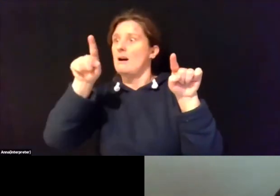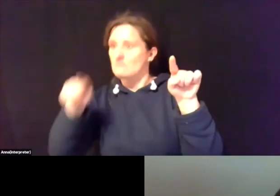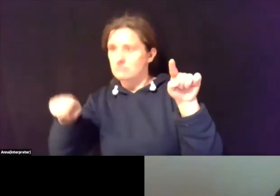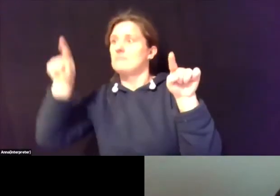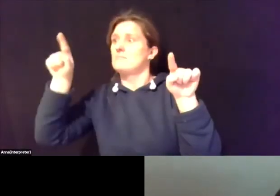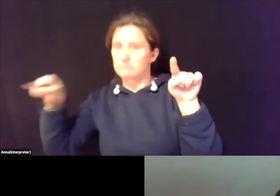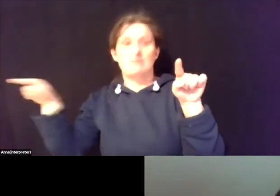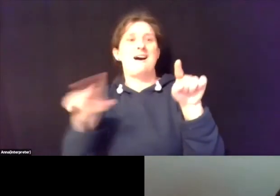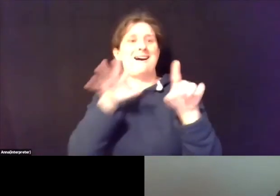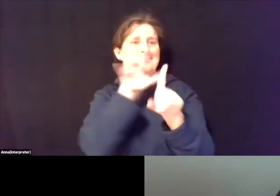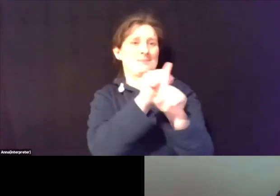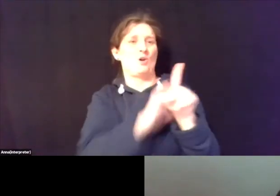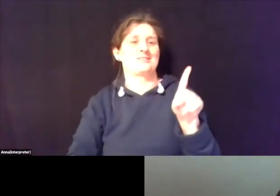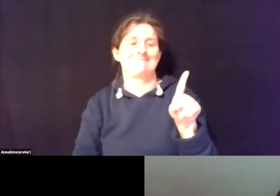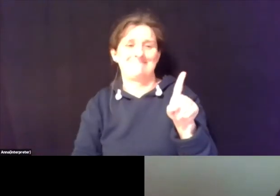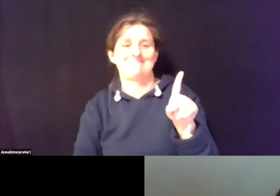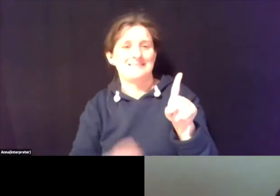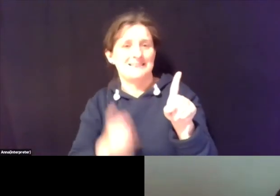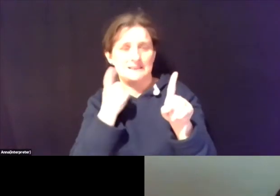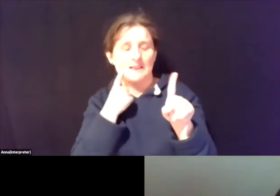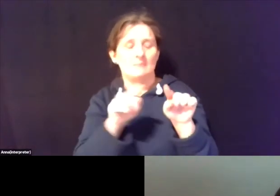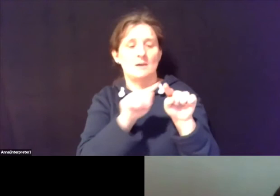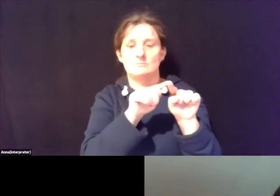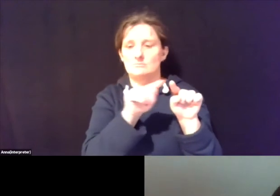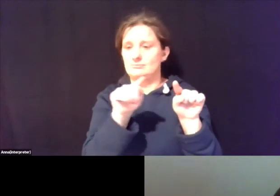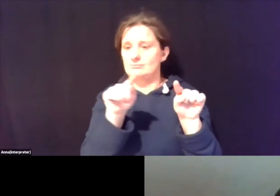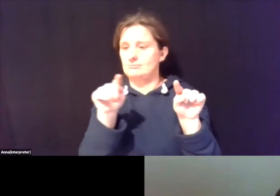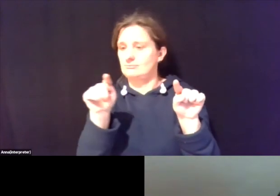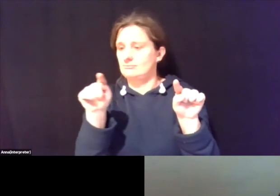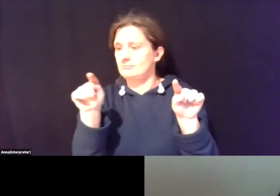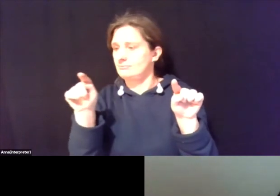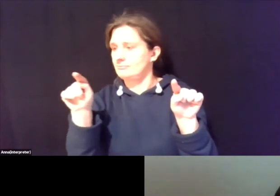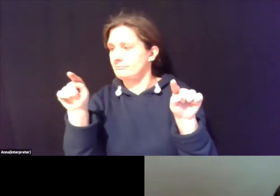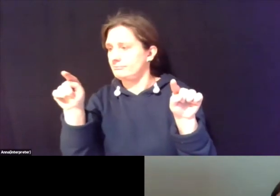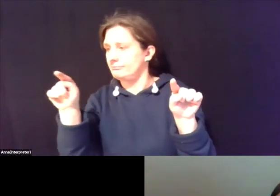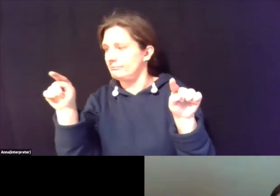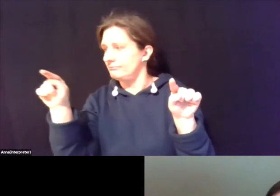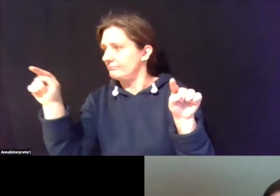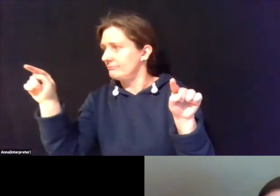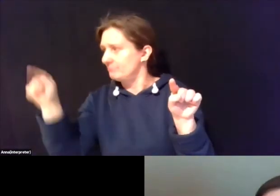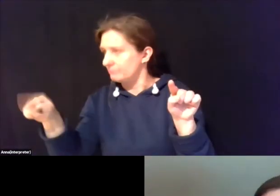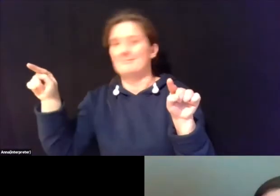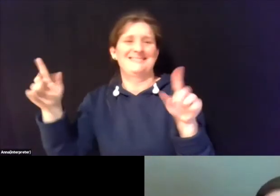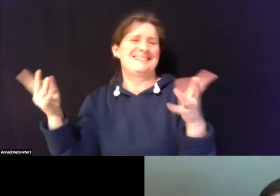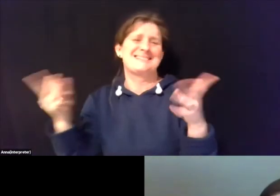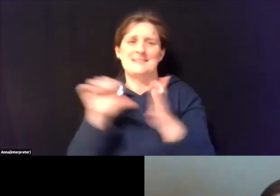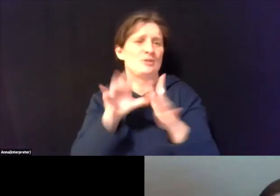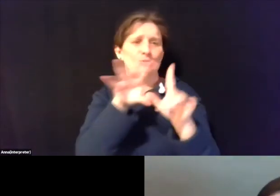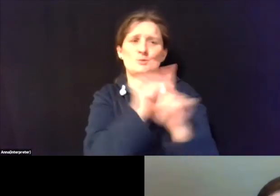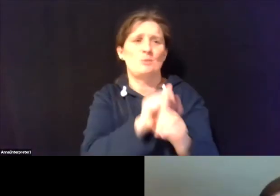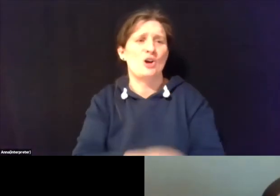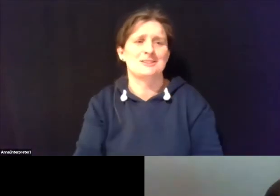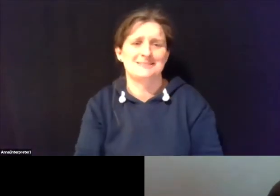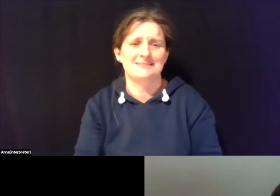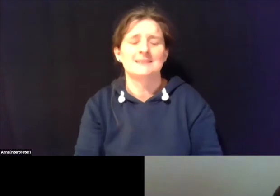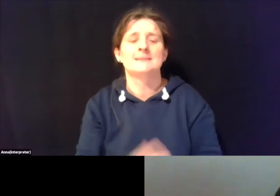the transit method, the dips are bigger and they come more often when they're rotation. Actually, the Planet Hunters